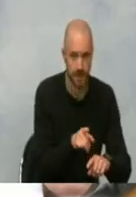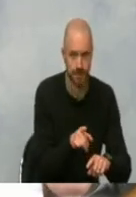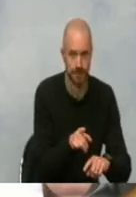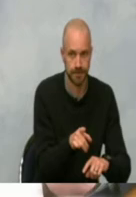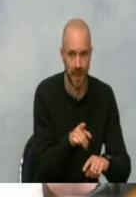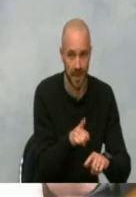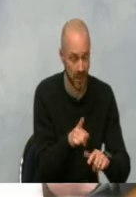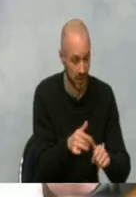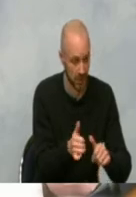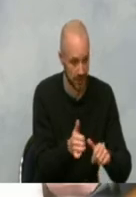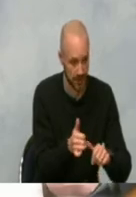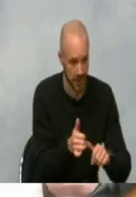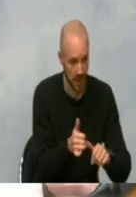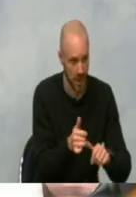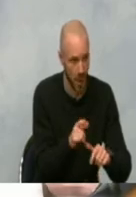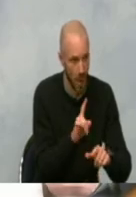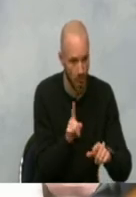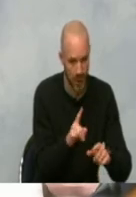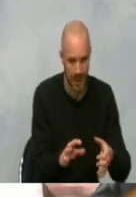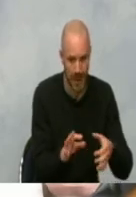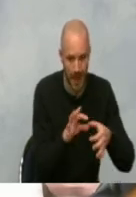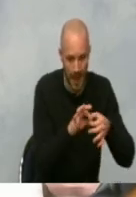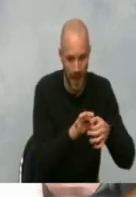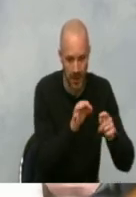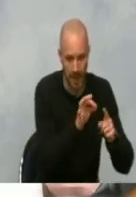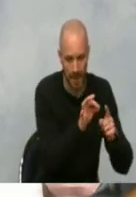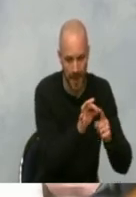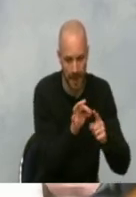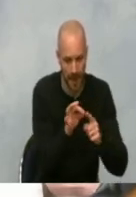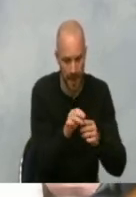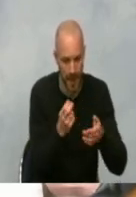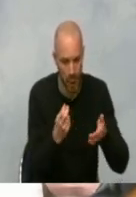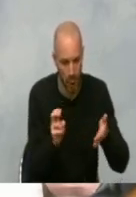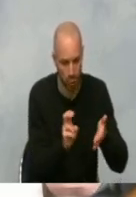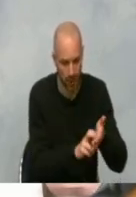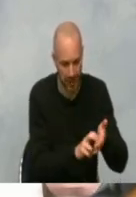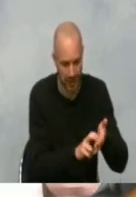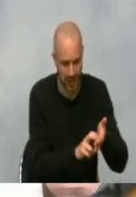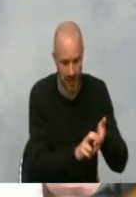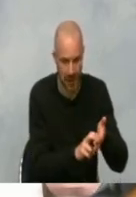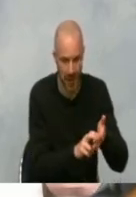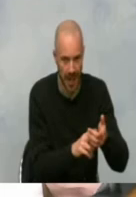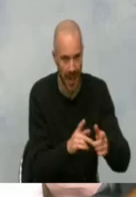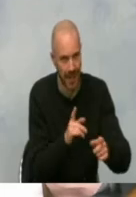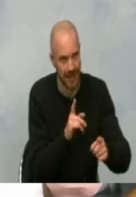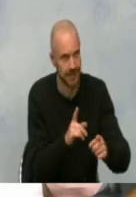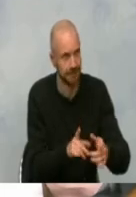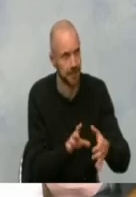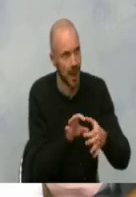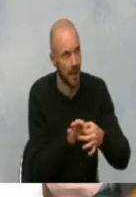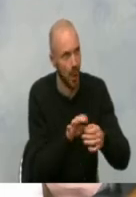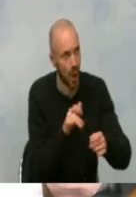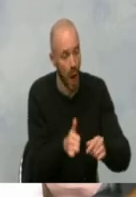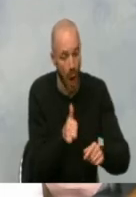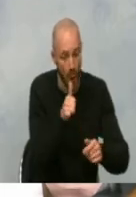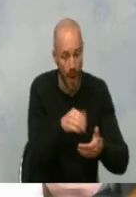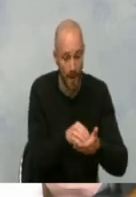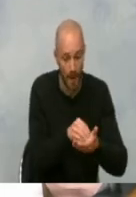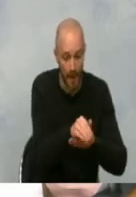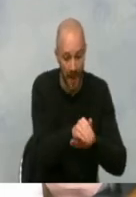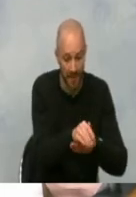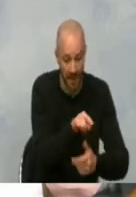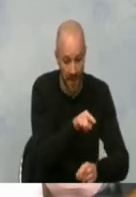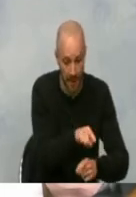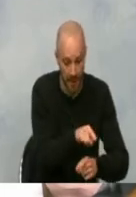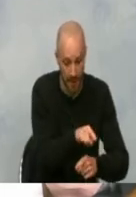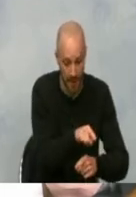the PPP contracts, and it's about stretching how we pay for these in effect out over